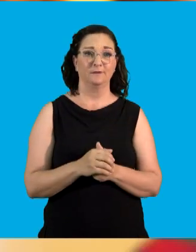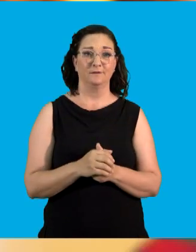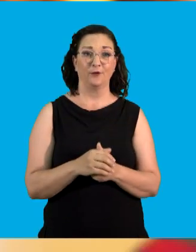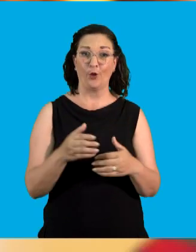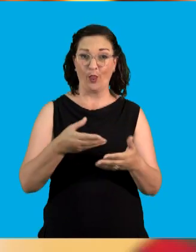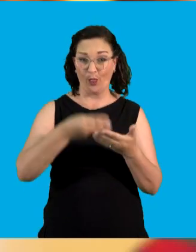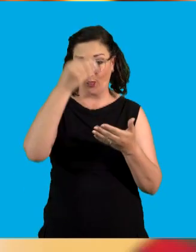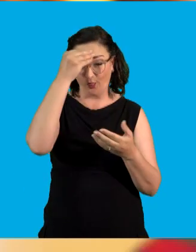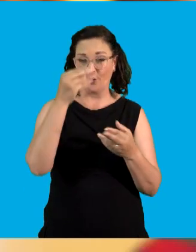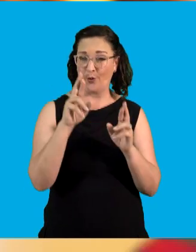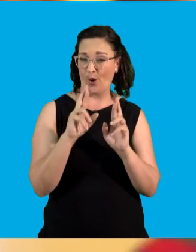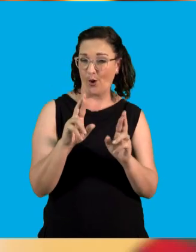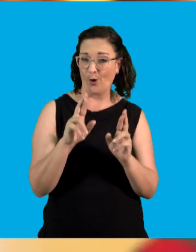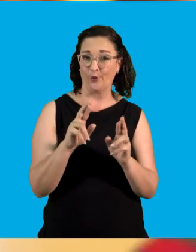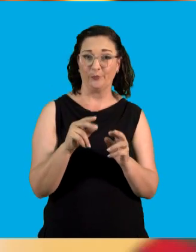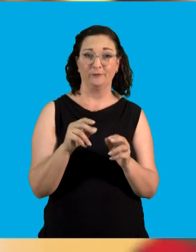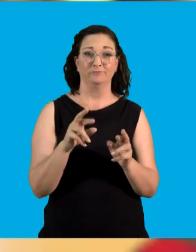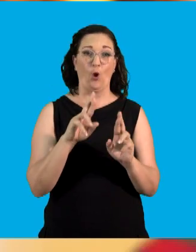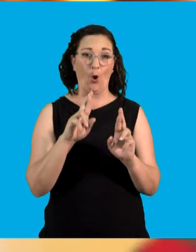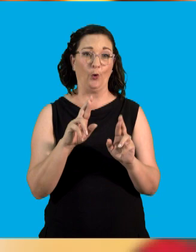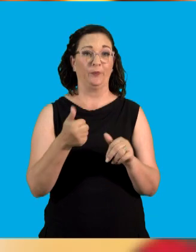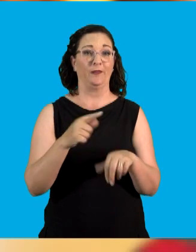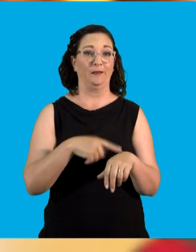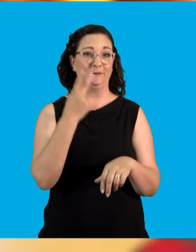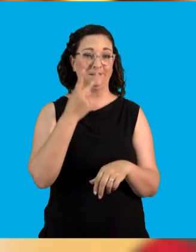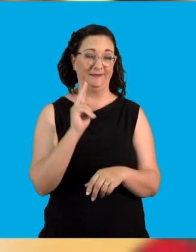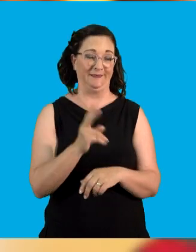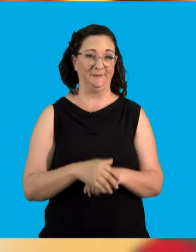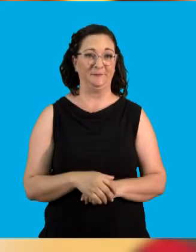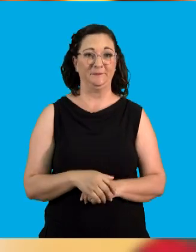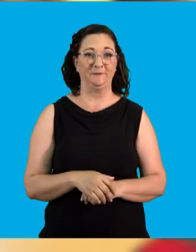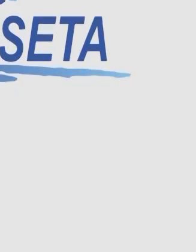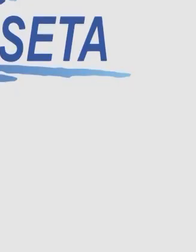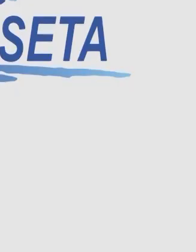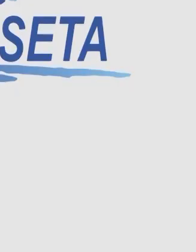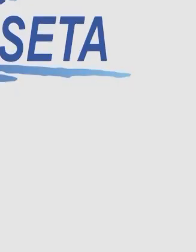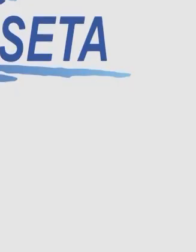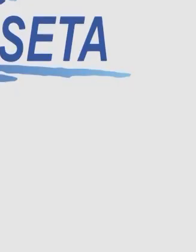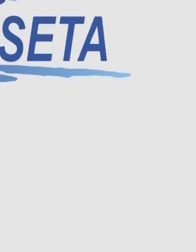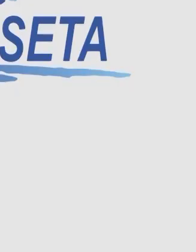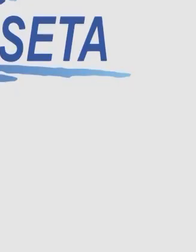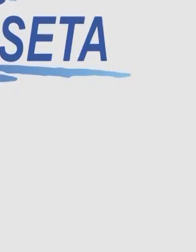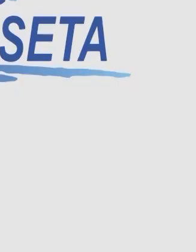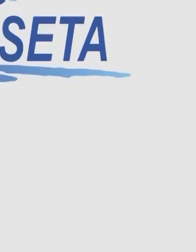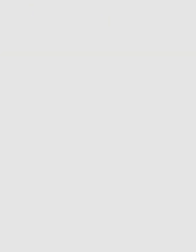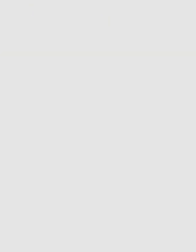today's lesson. I hope you learned a lot, and I hope to see you again next time.